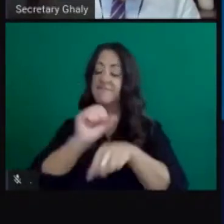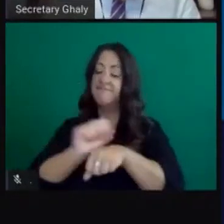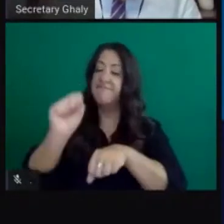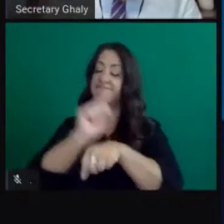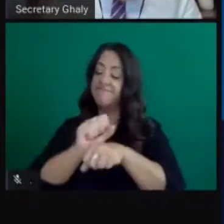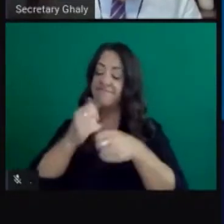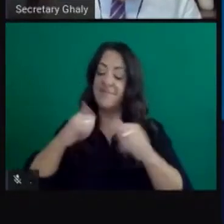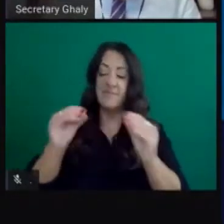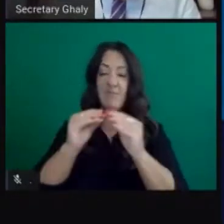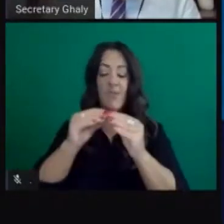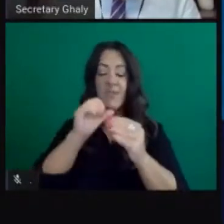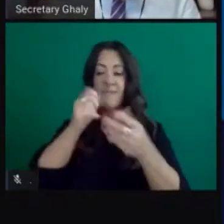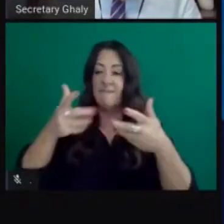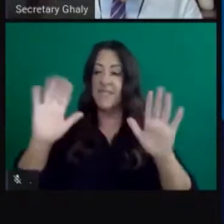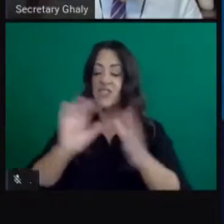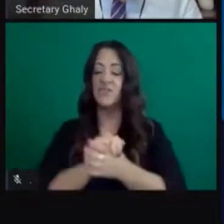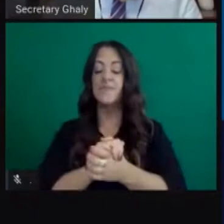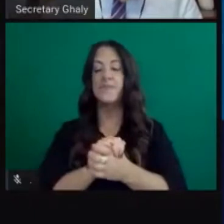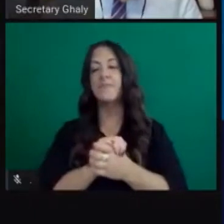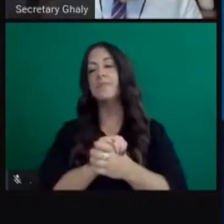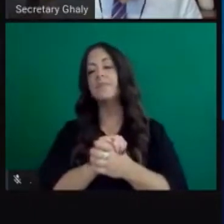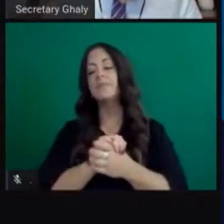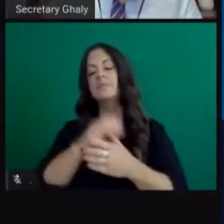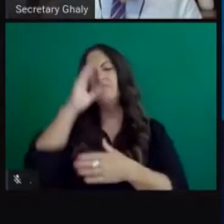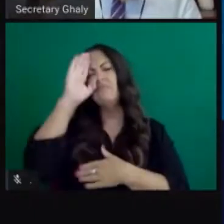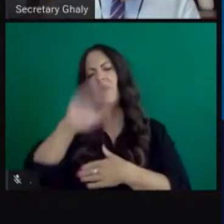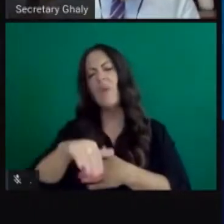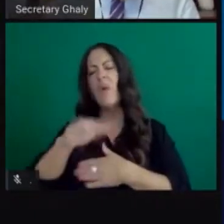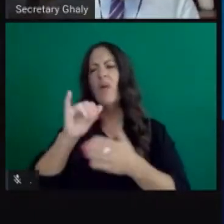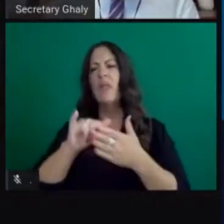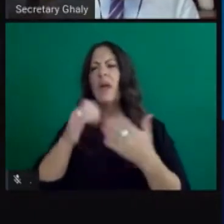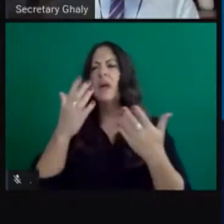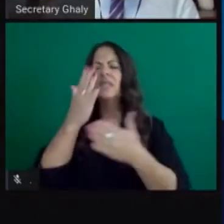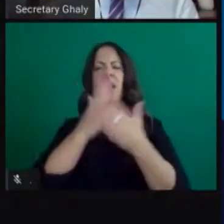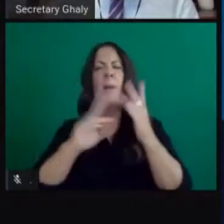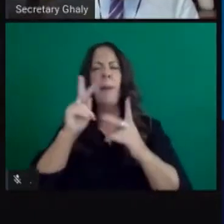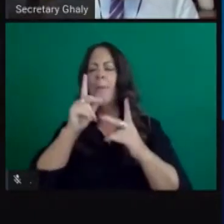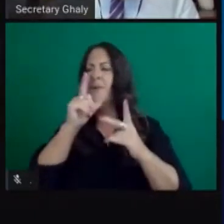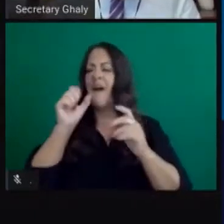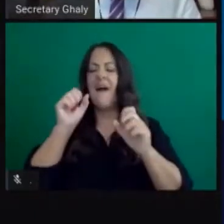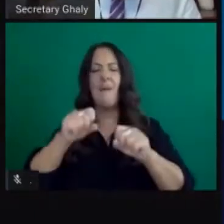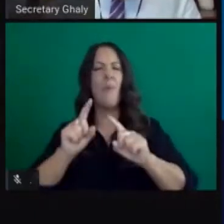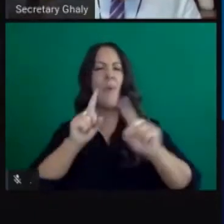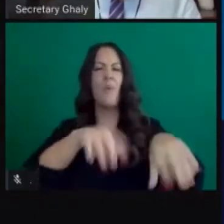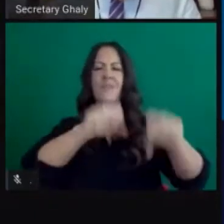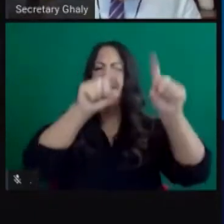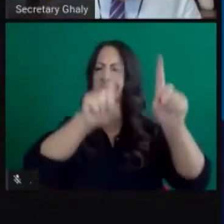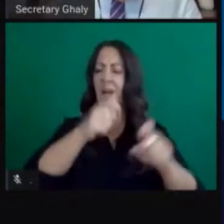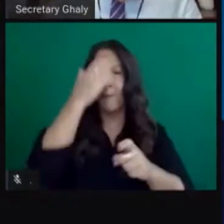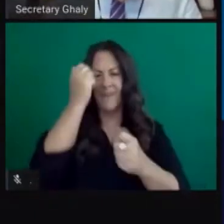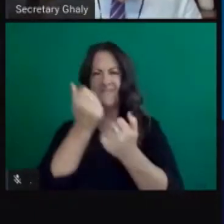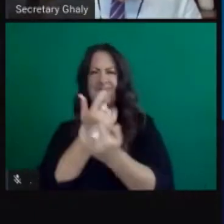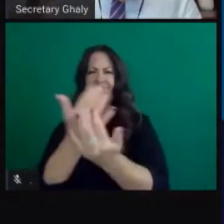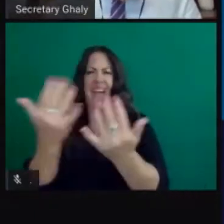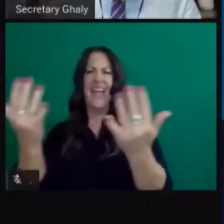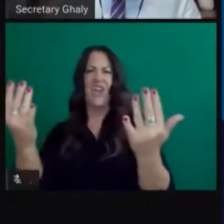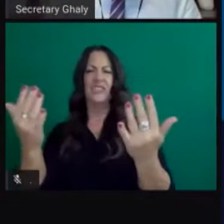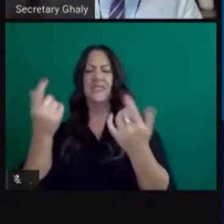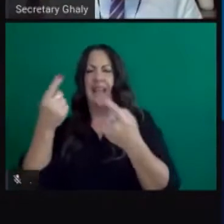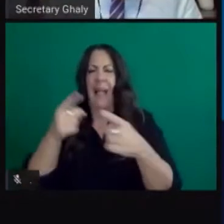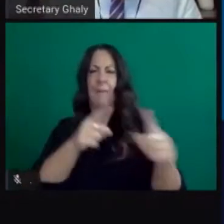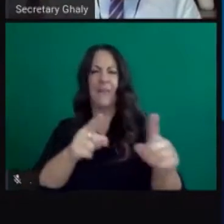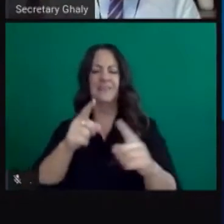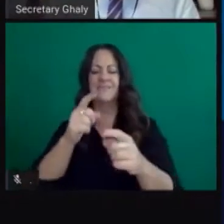after many weeks of being a little lower due to fires and closures of some of our sites because of air quality and